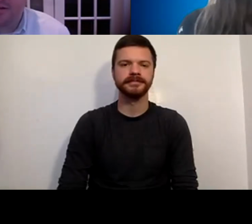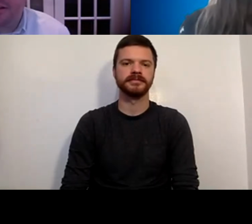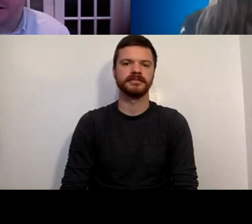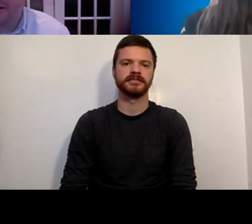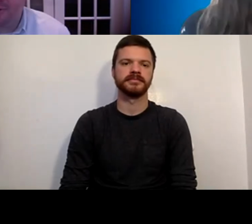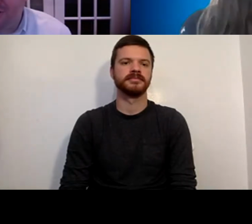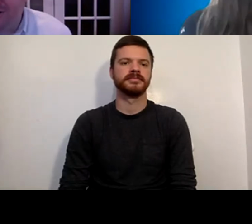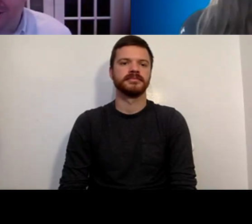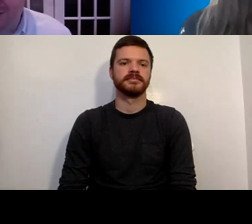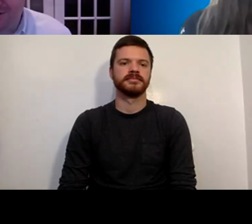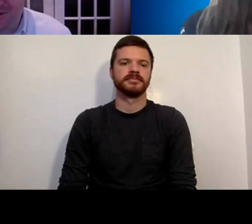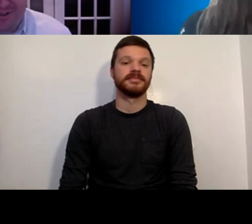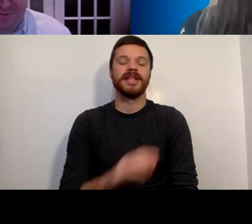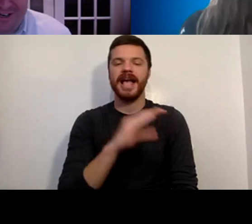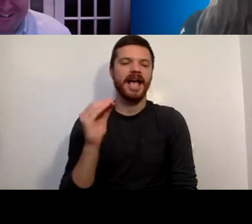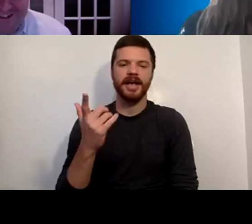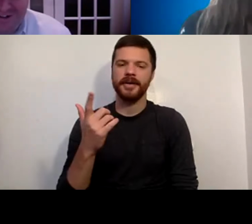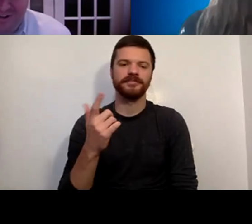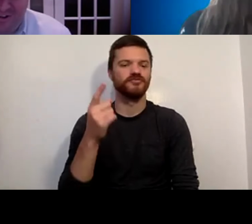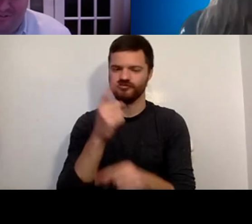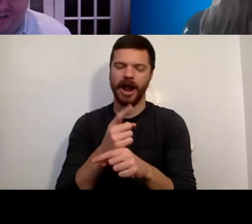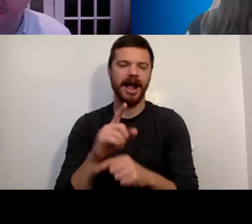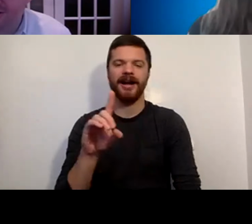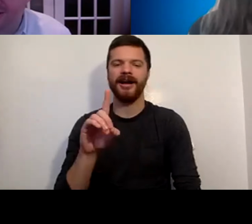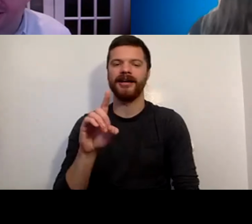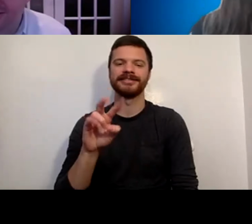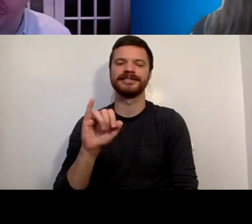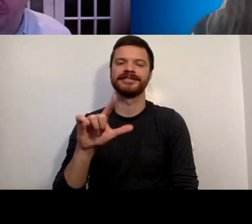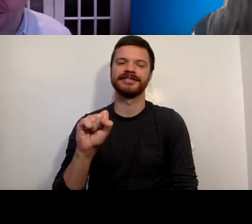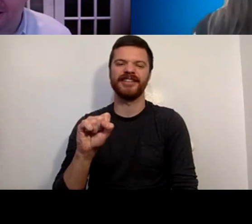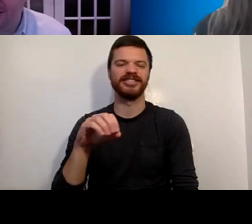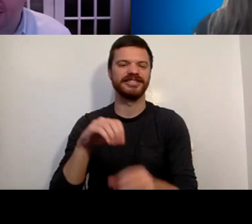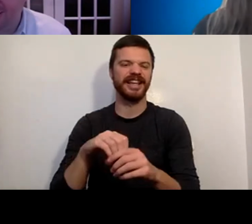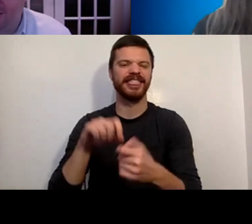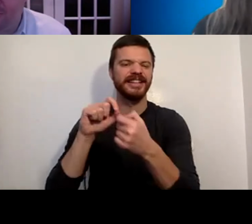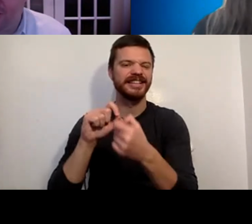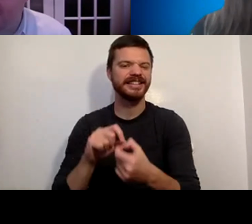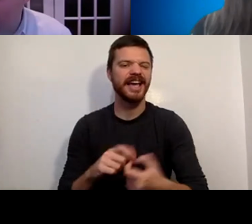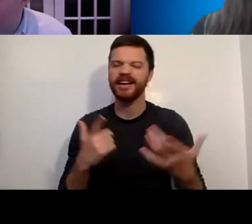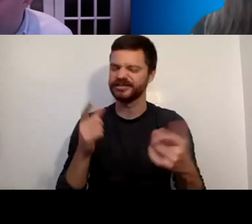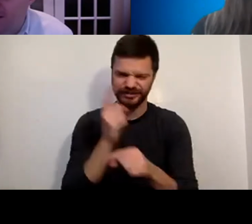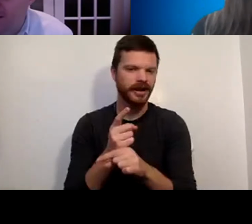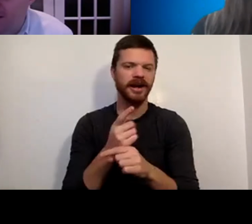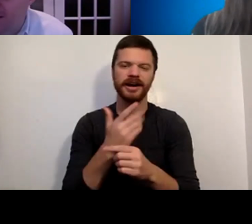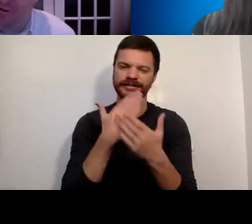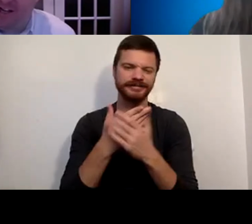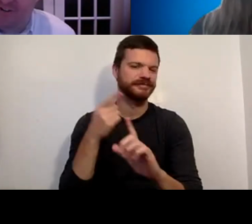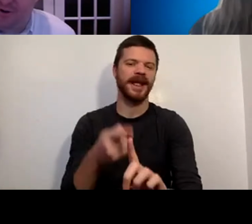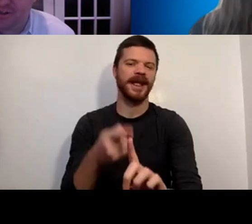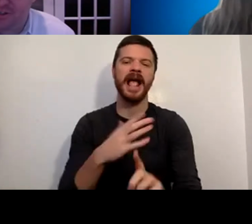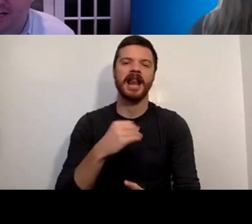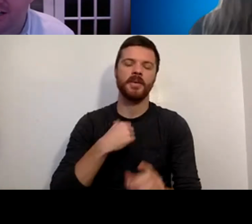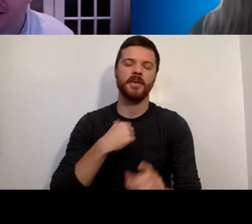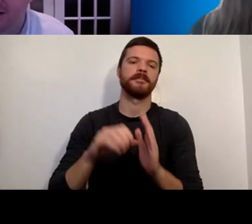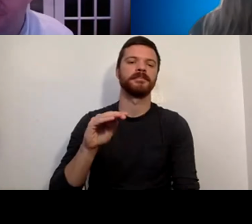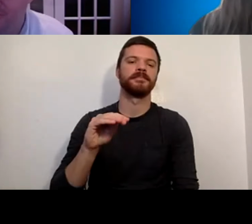And the devil's in the details is the best way to, I love that. So and I just want to highlight, Maria Fernandez noted in the